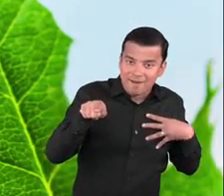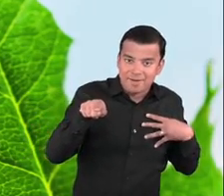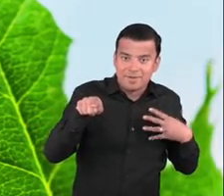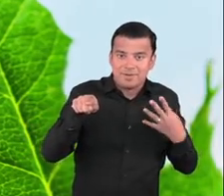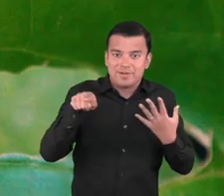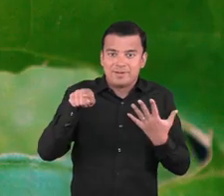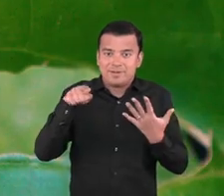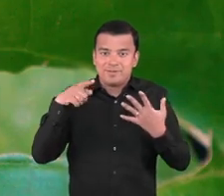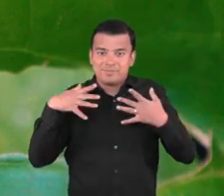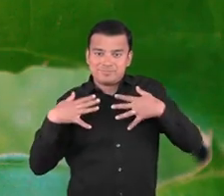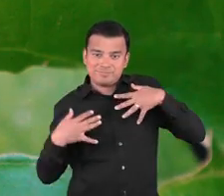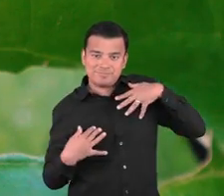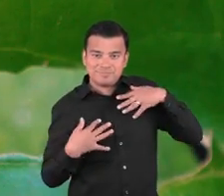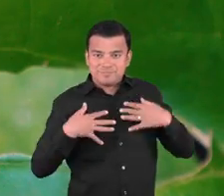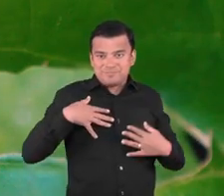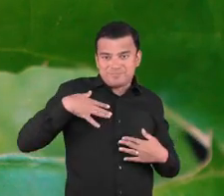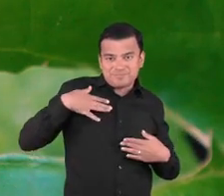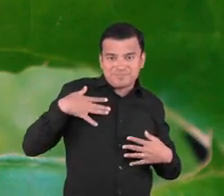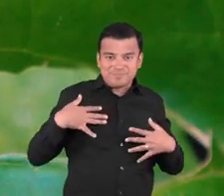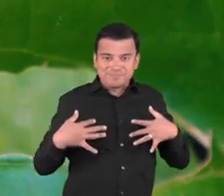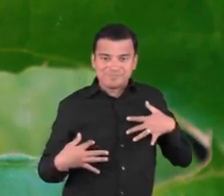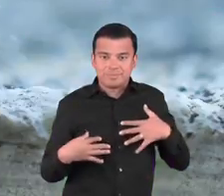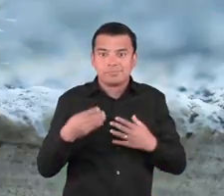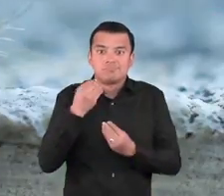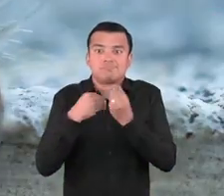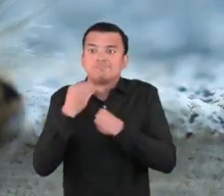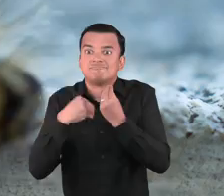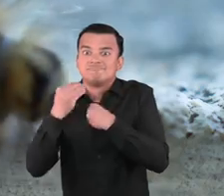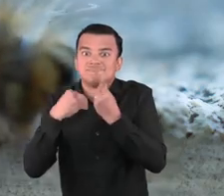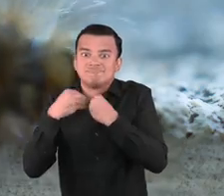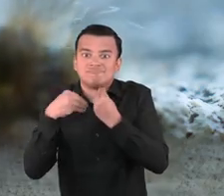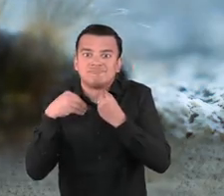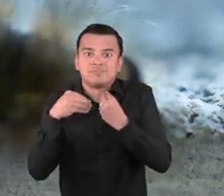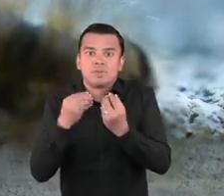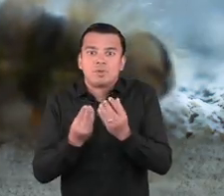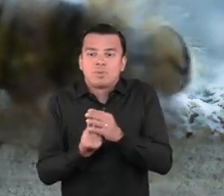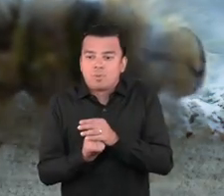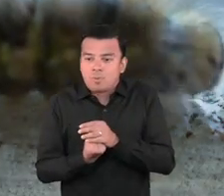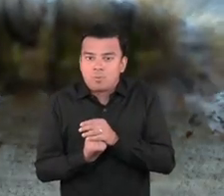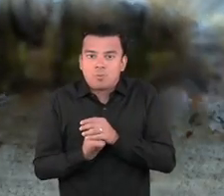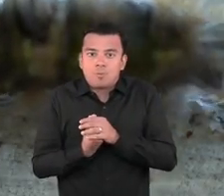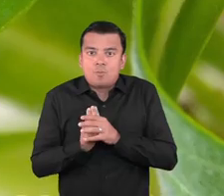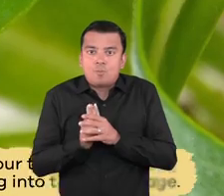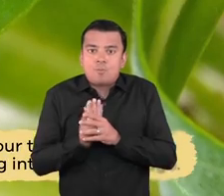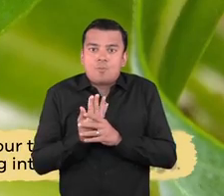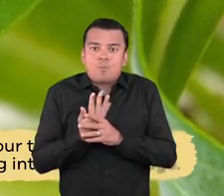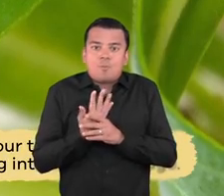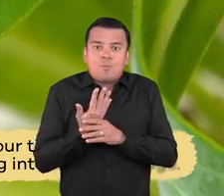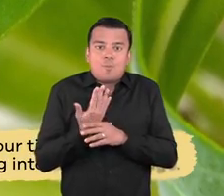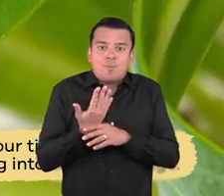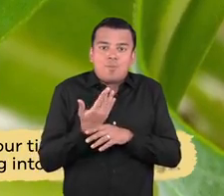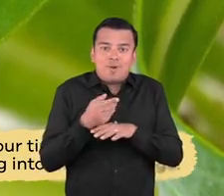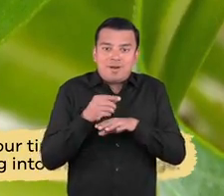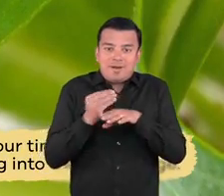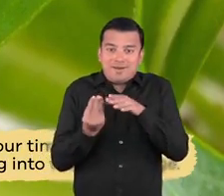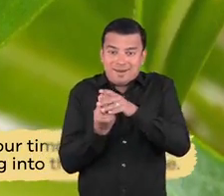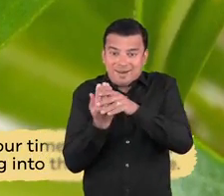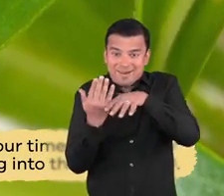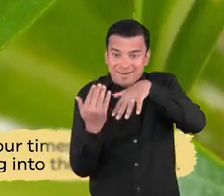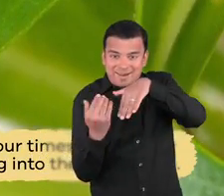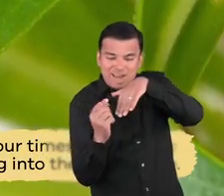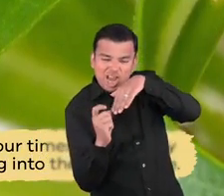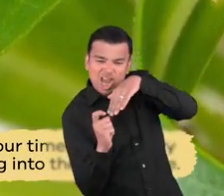So they start with the plant they hatched on. They grow so big from eating that they shed their skin